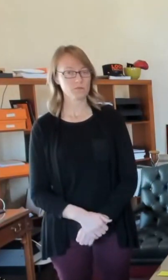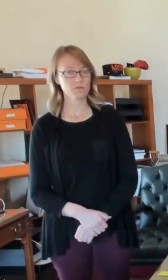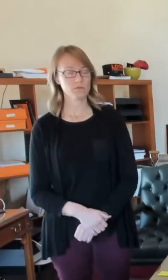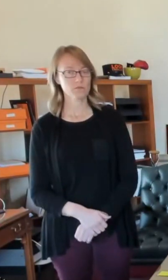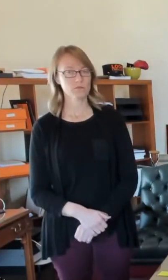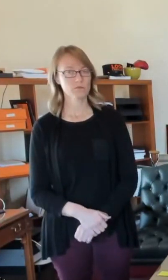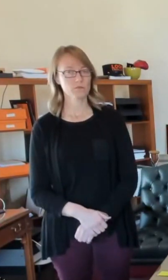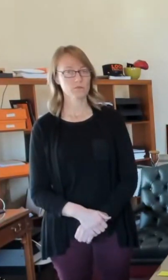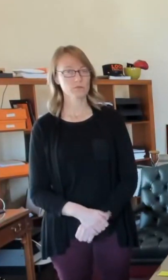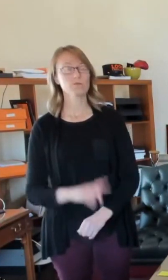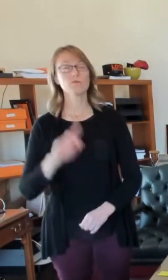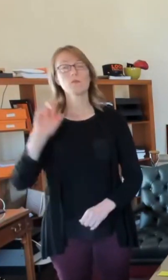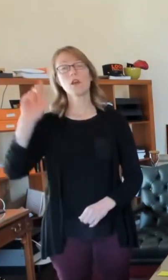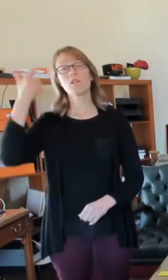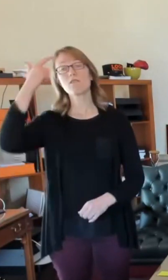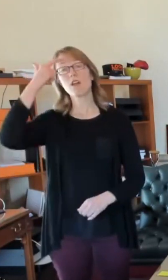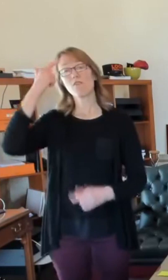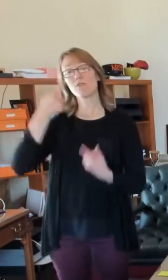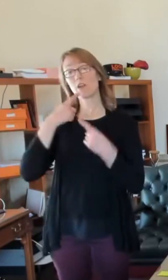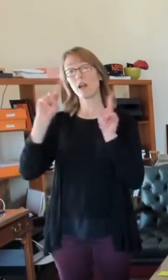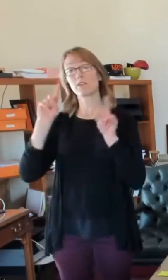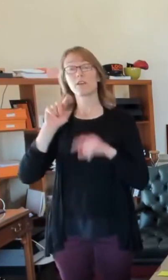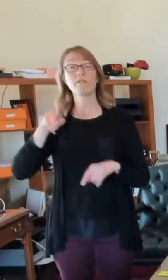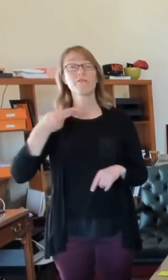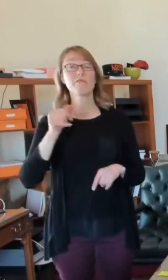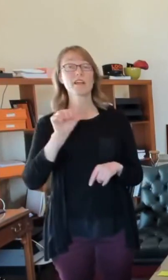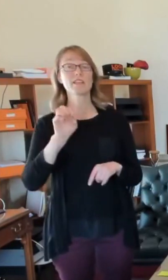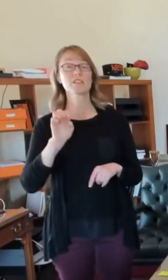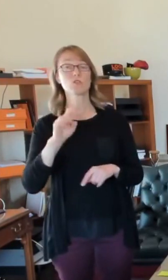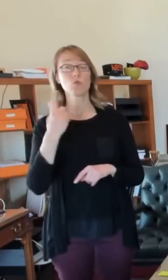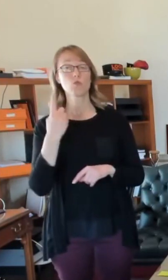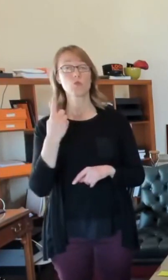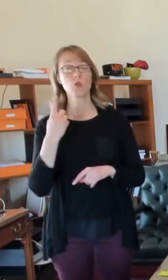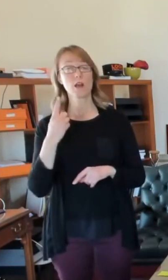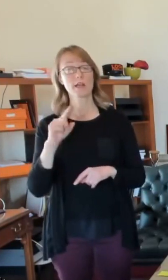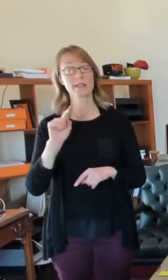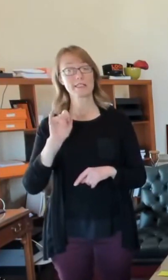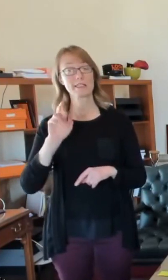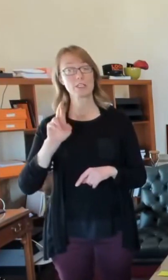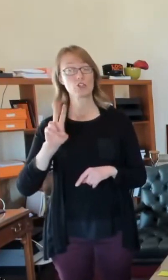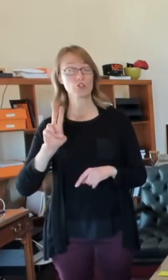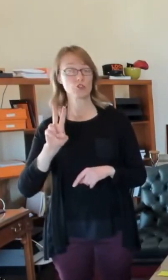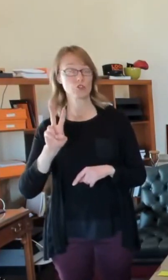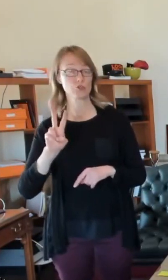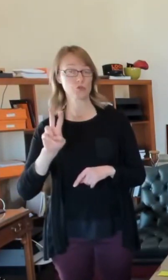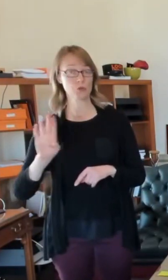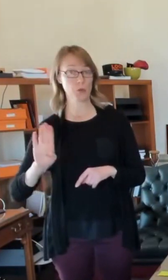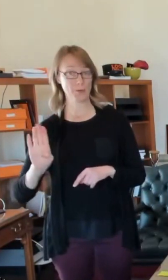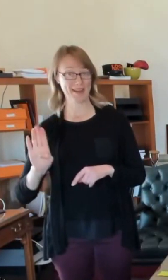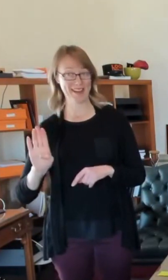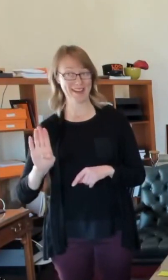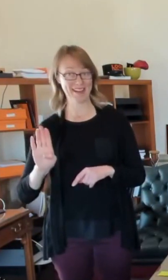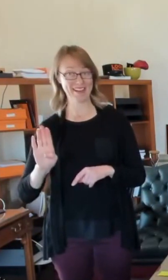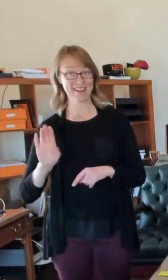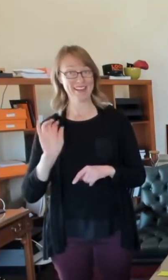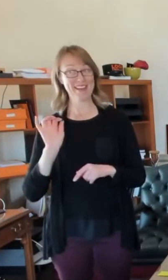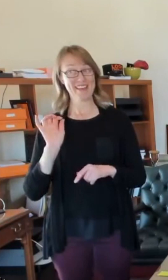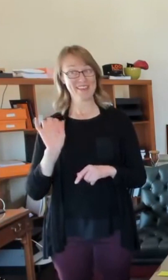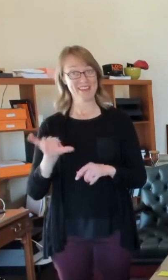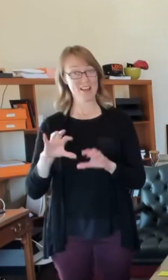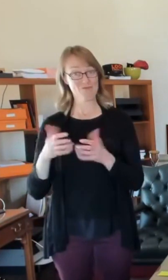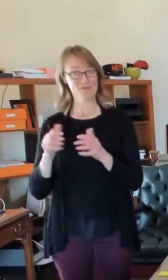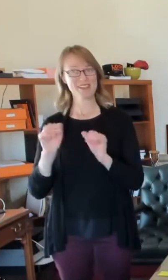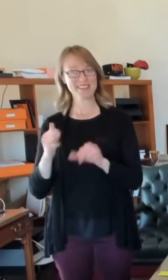week that Phase 1B Tier 3 would become eligible to receive the vaccine on March the